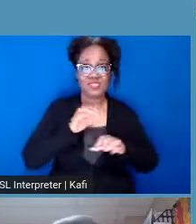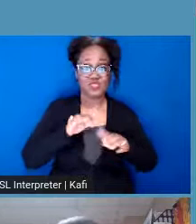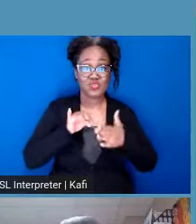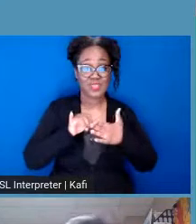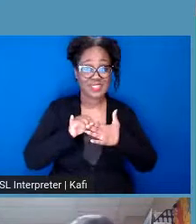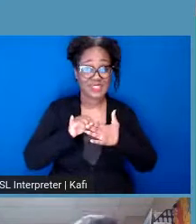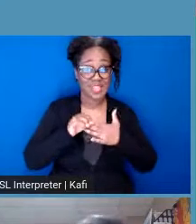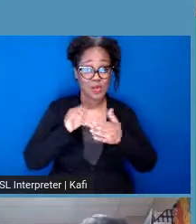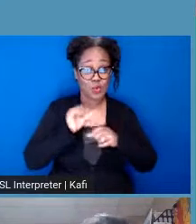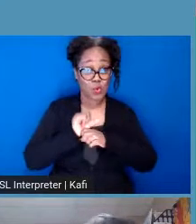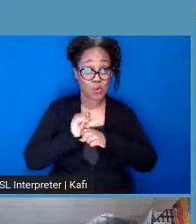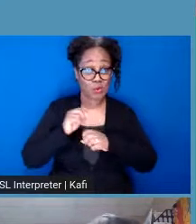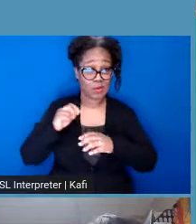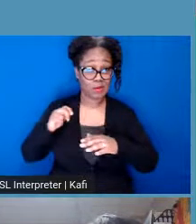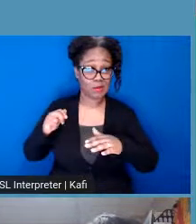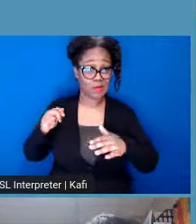year.